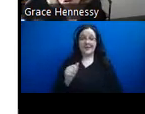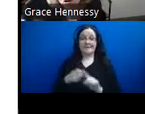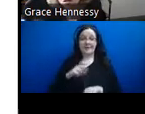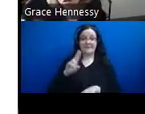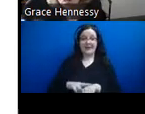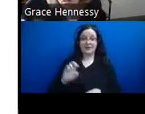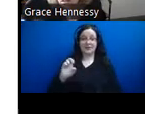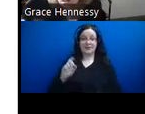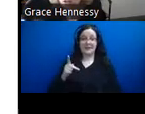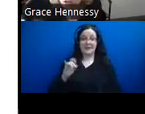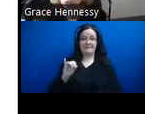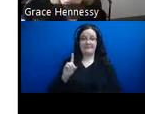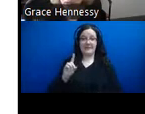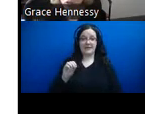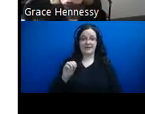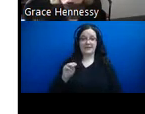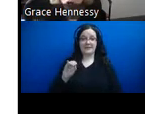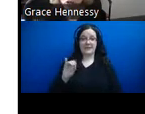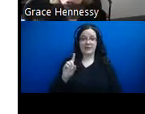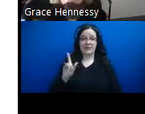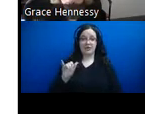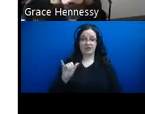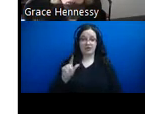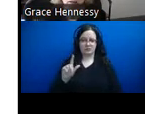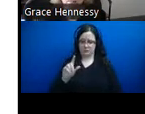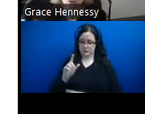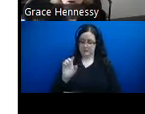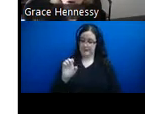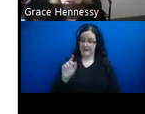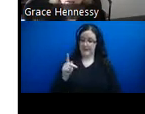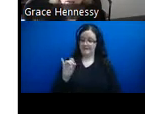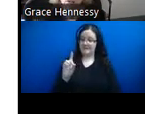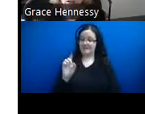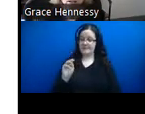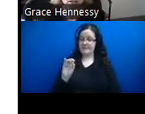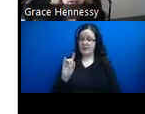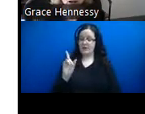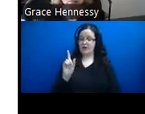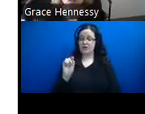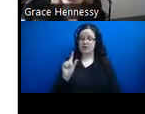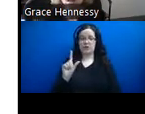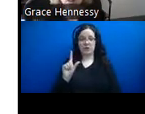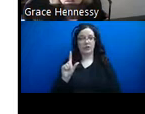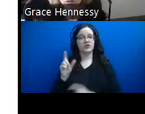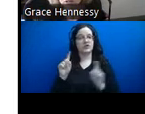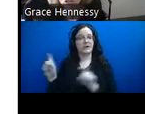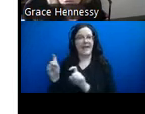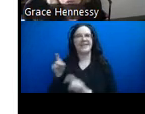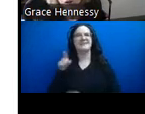on Alcohol and Related Conditions, or the NESARC, Jacqueline Mogadam and her colleagues at UCLA looked at